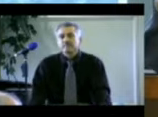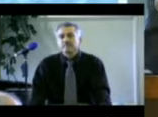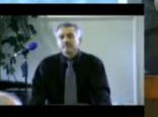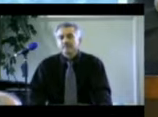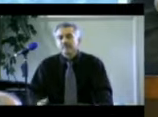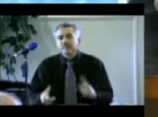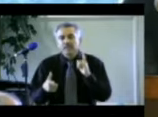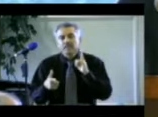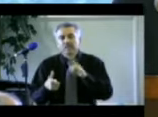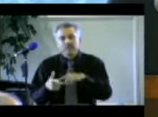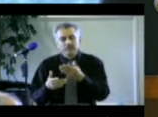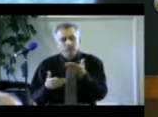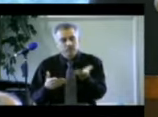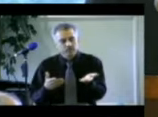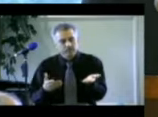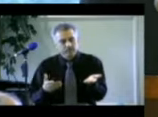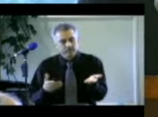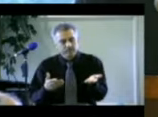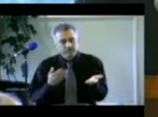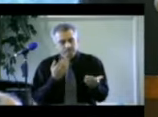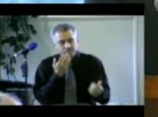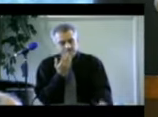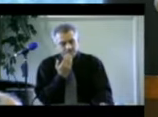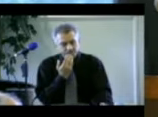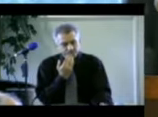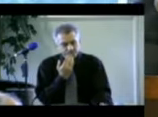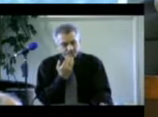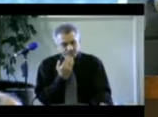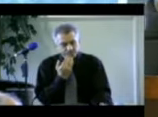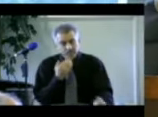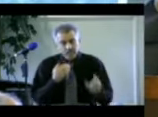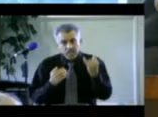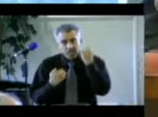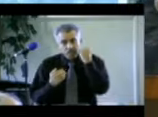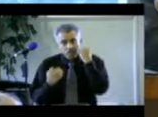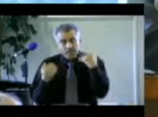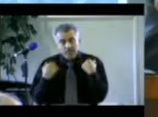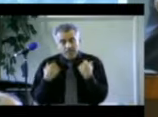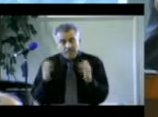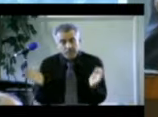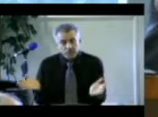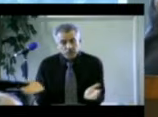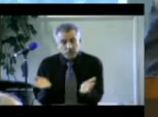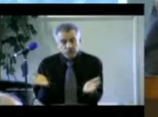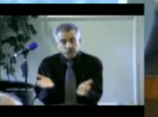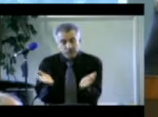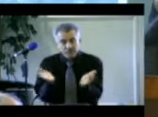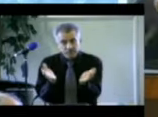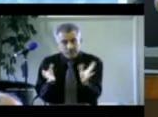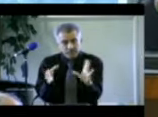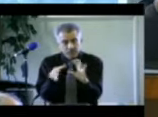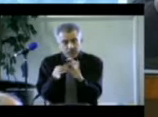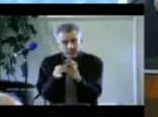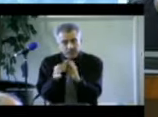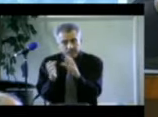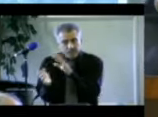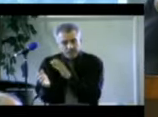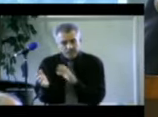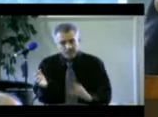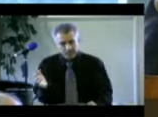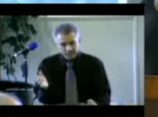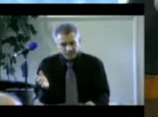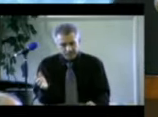Therefore, beginning in verse 2, or verse 1, I'm sorry. Therefore, if you have any encouragement from being united with Christ, that's you and me